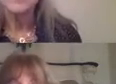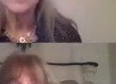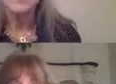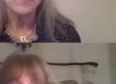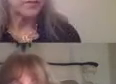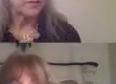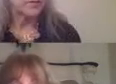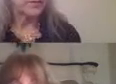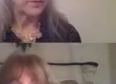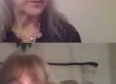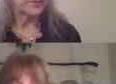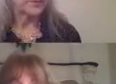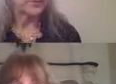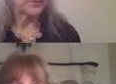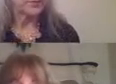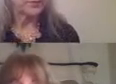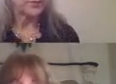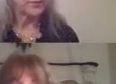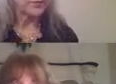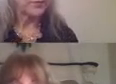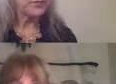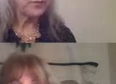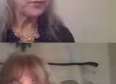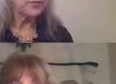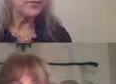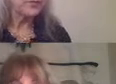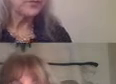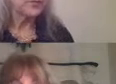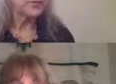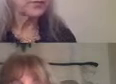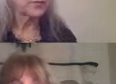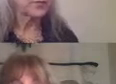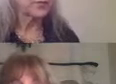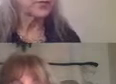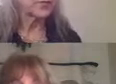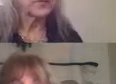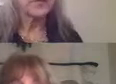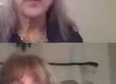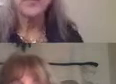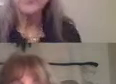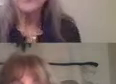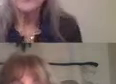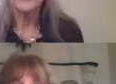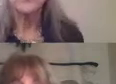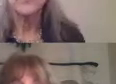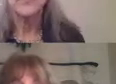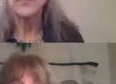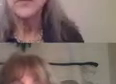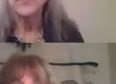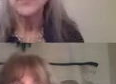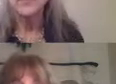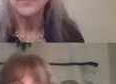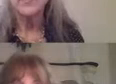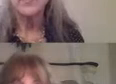metals themselves. They tend to be less precious, but the value is in the work, in the creation. This is really the appeal of these pieces. Each of them